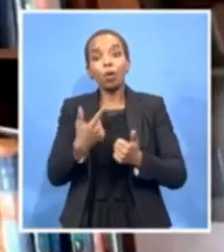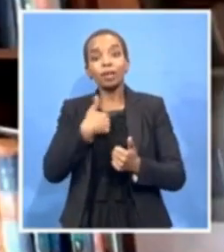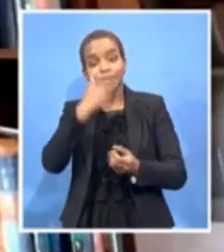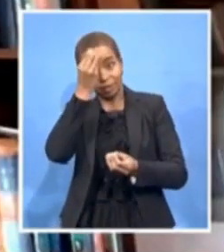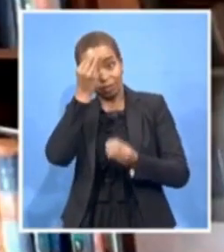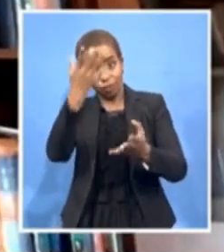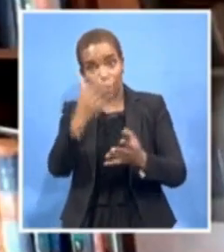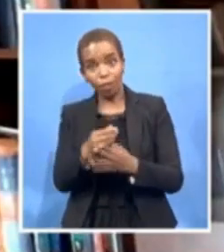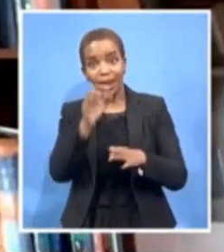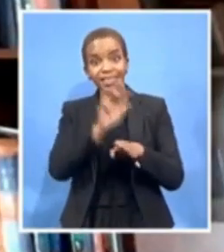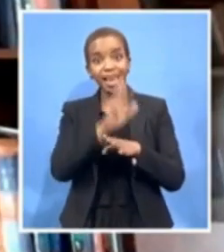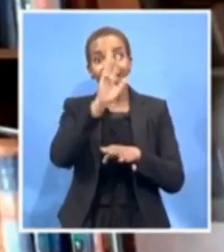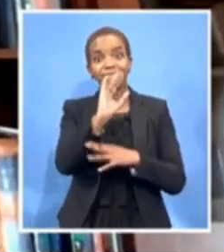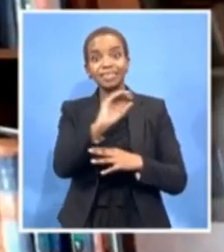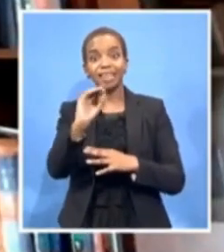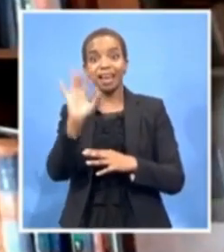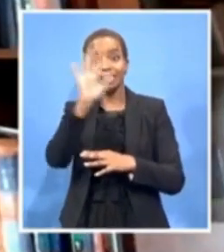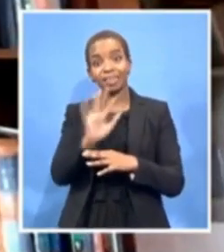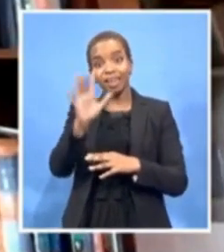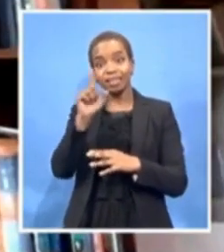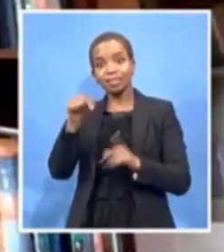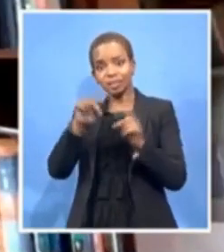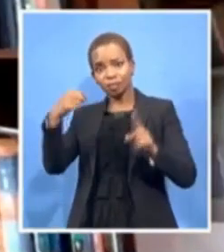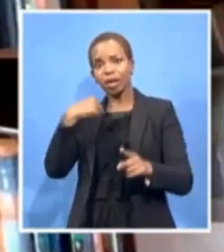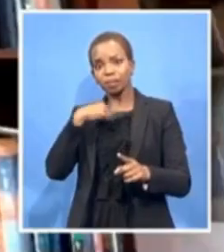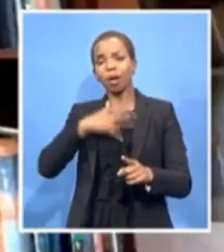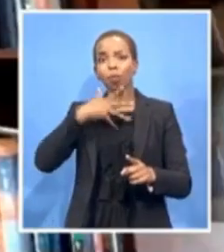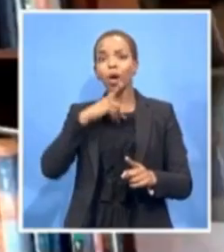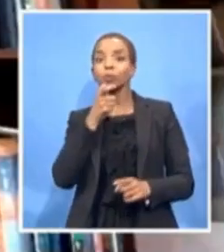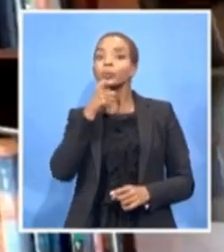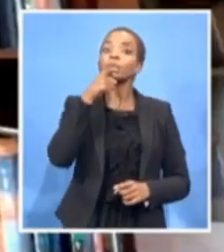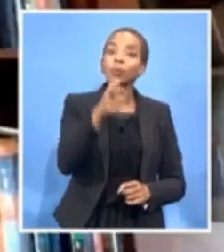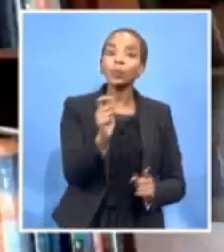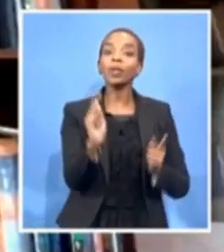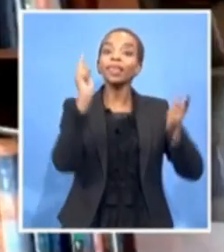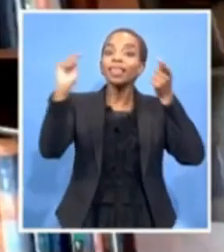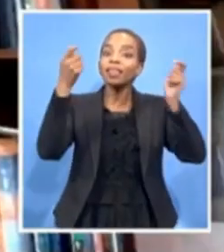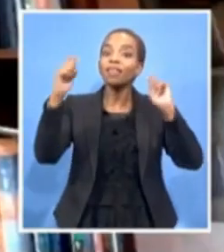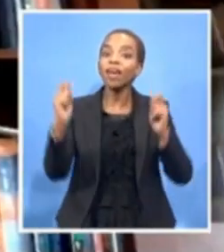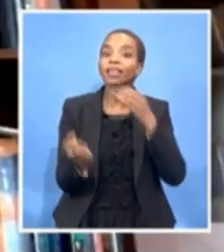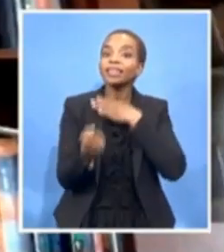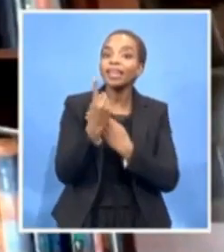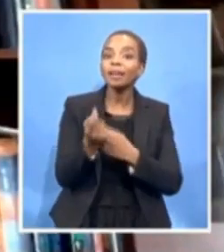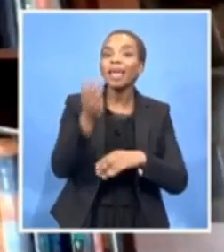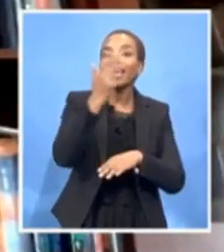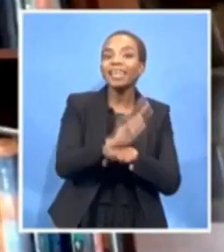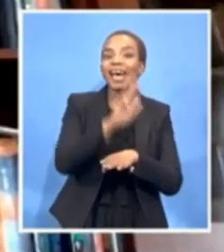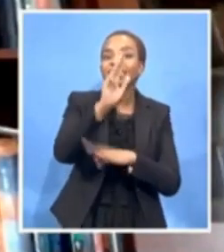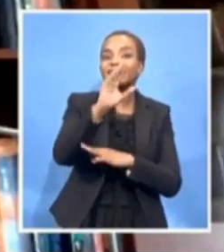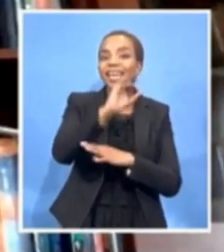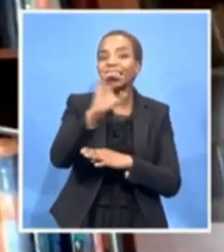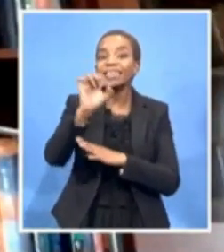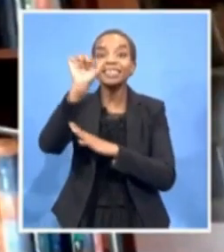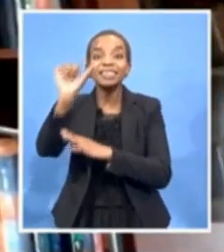of an event in 1906. This was a speech that was delivered on the 5th day of